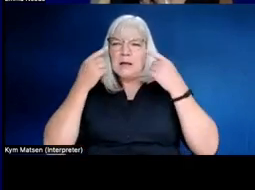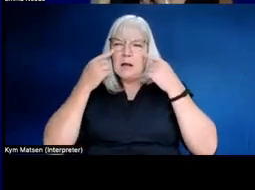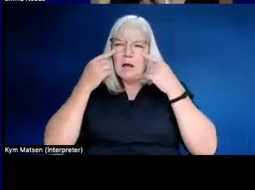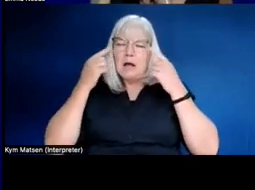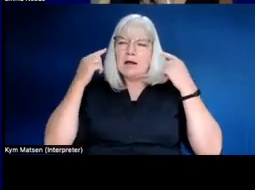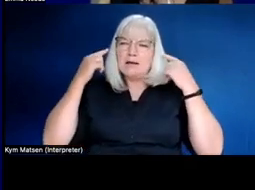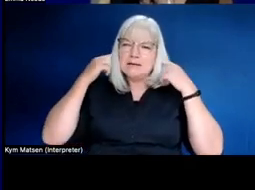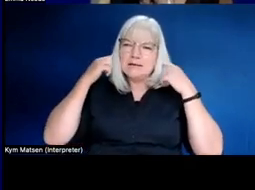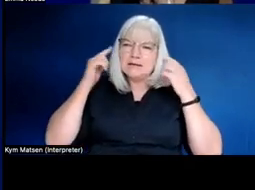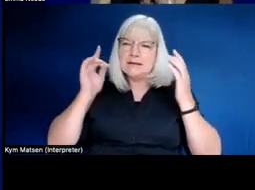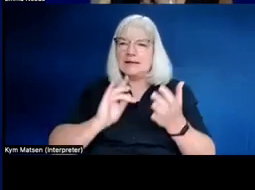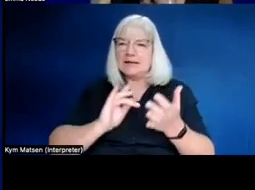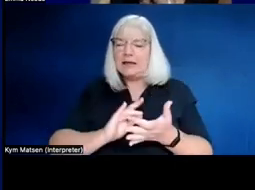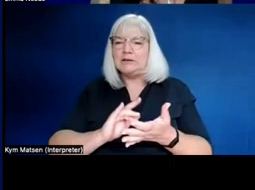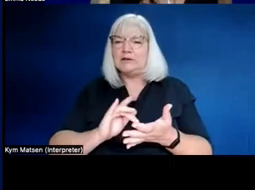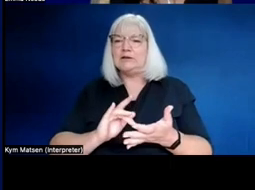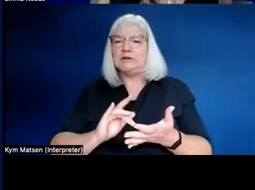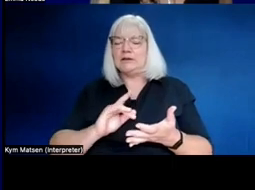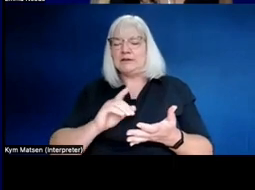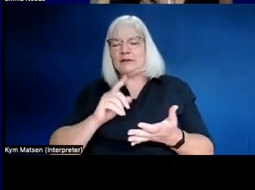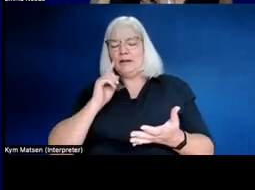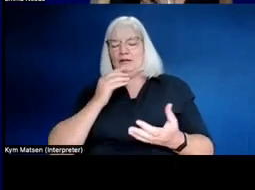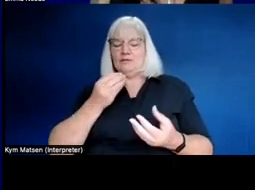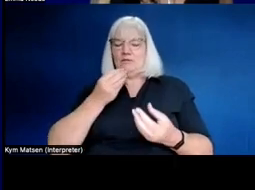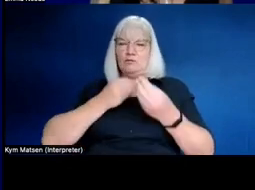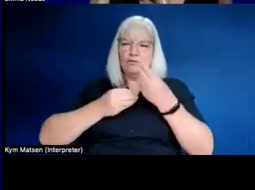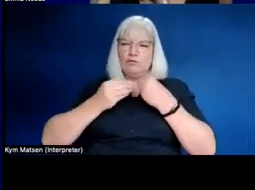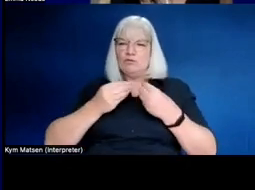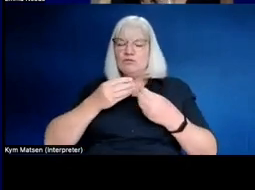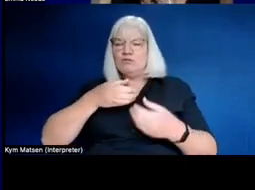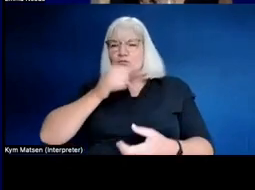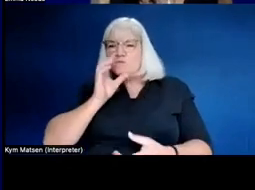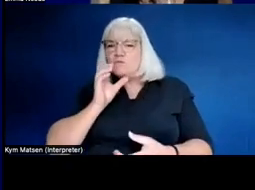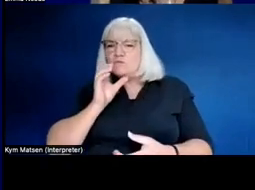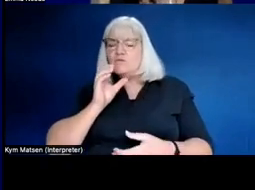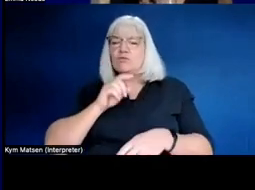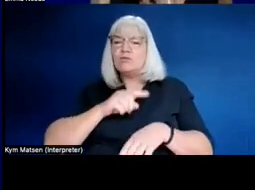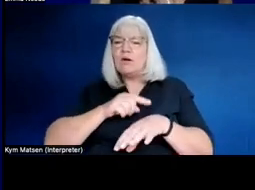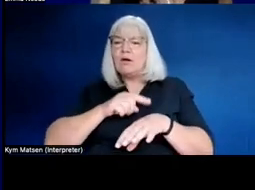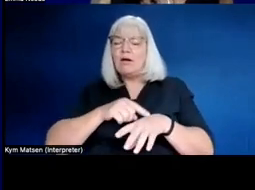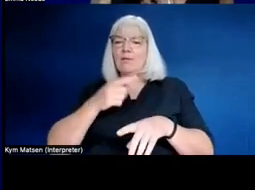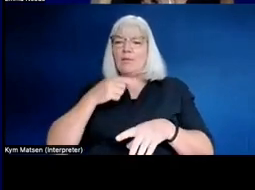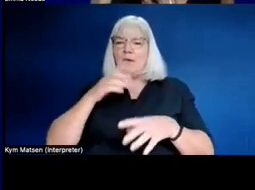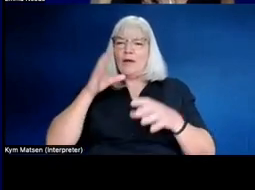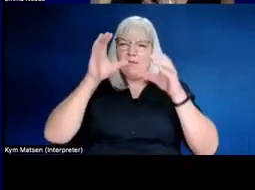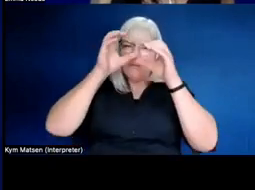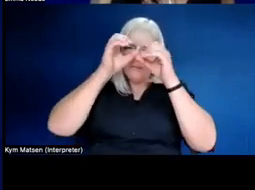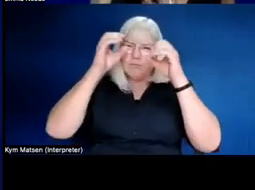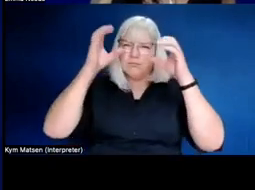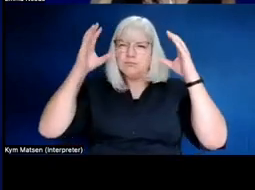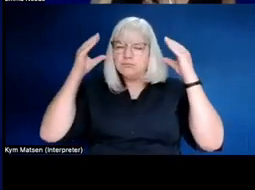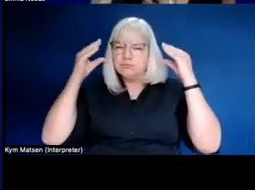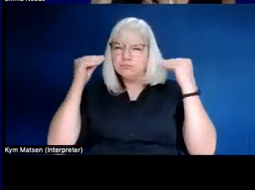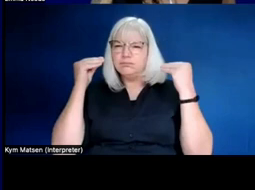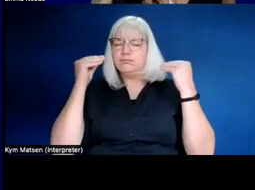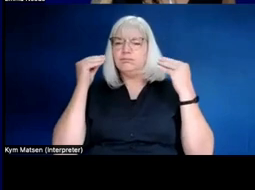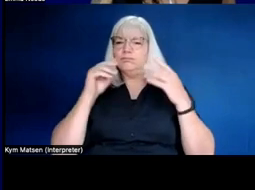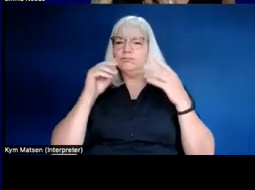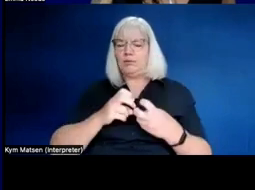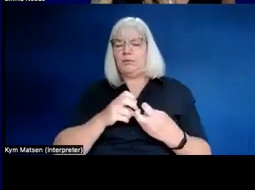may have challenges with vision and hearing, or different access to sight and sound, what are the